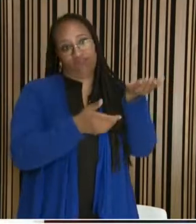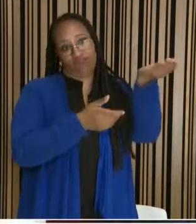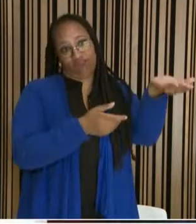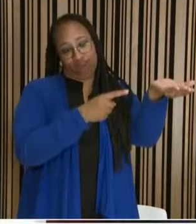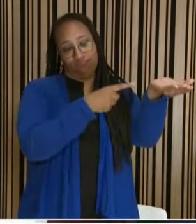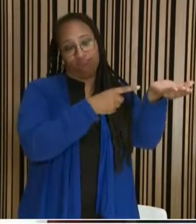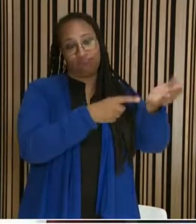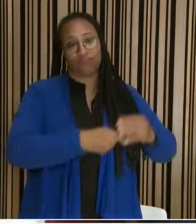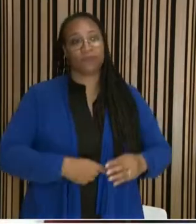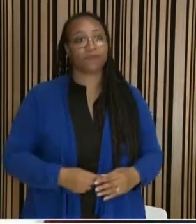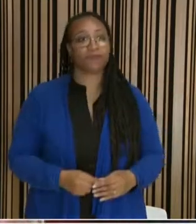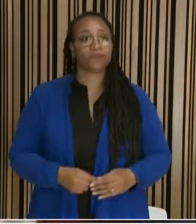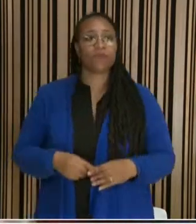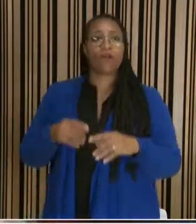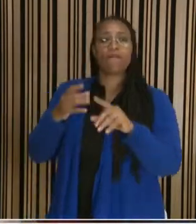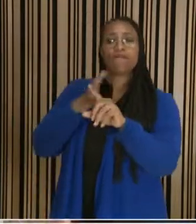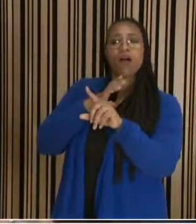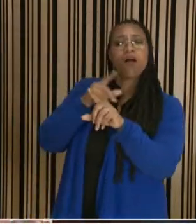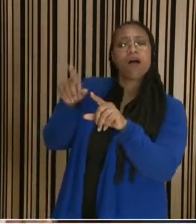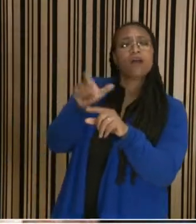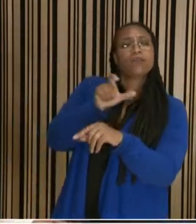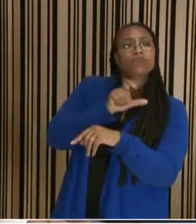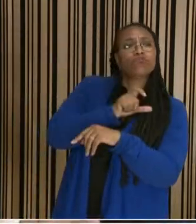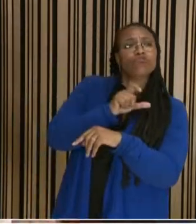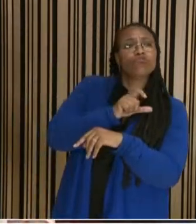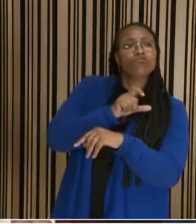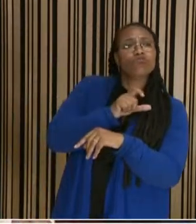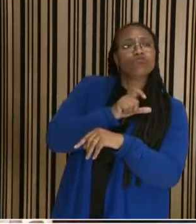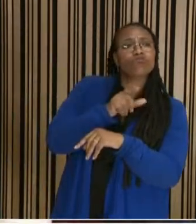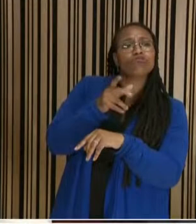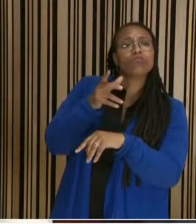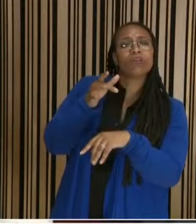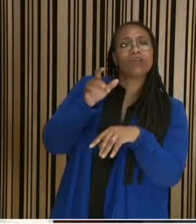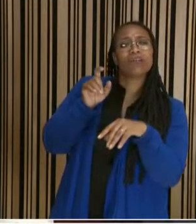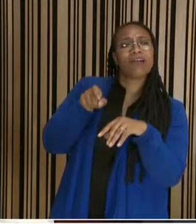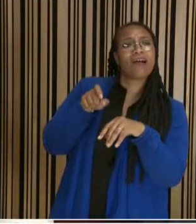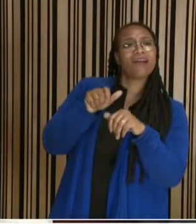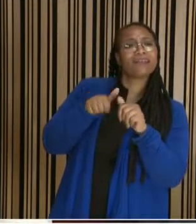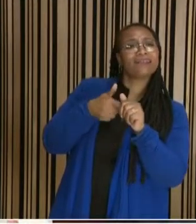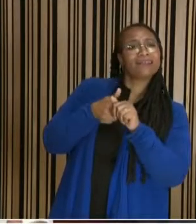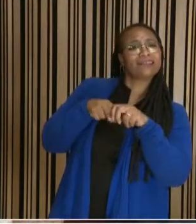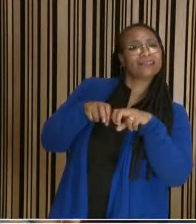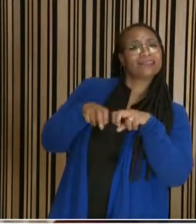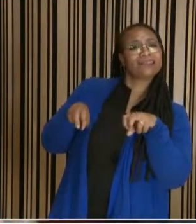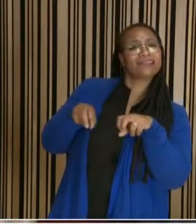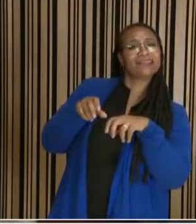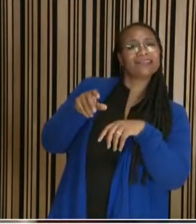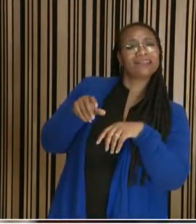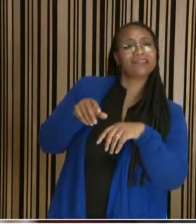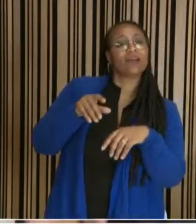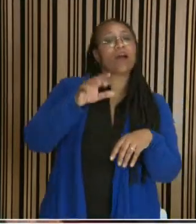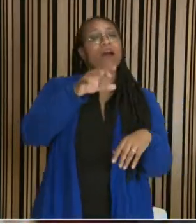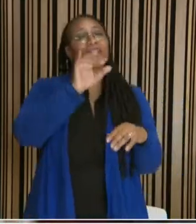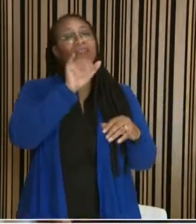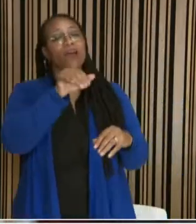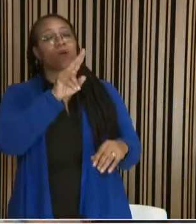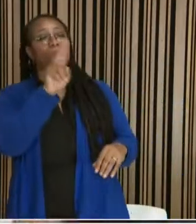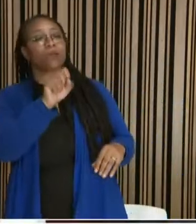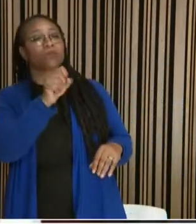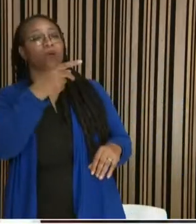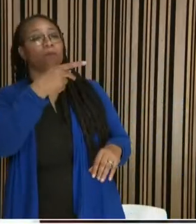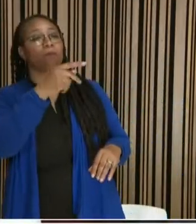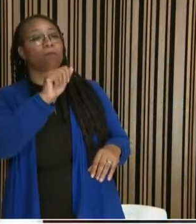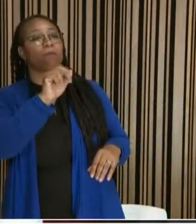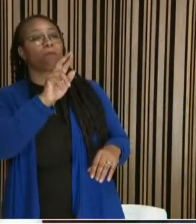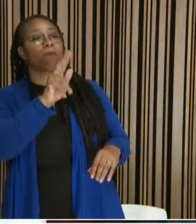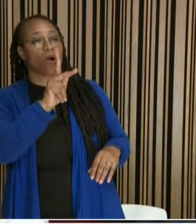car? It's it was a U.S. Park Police officer. Last I heard, it was he may have been